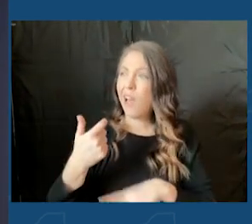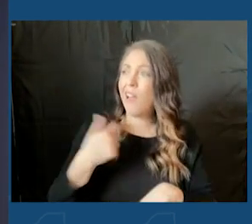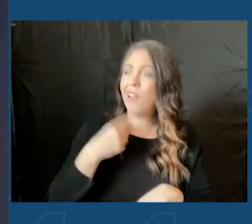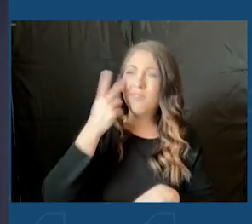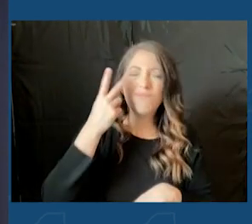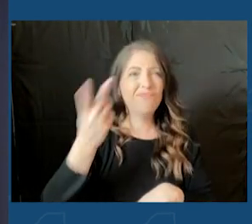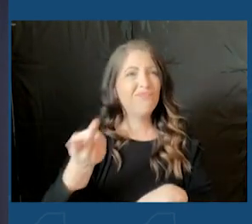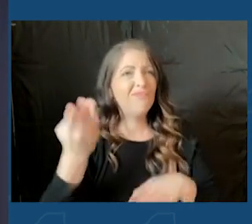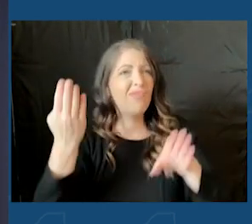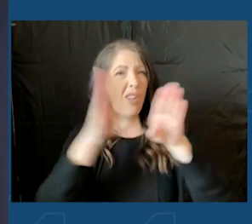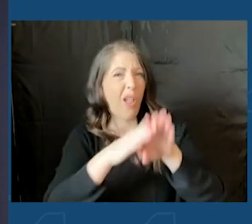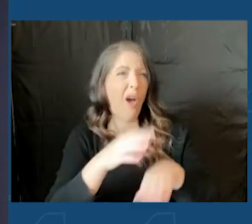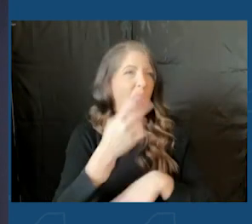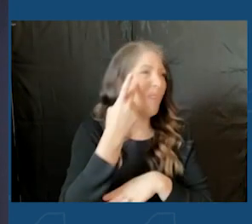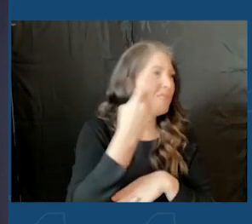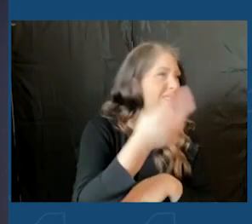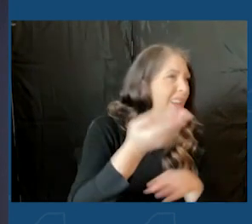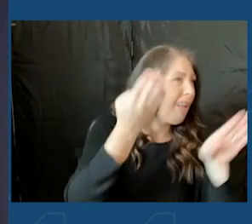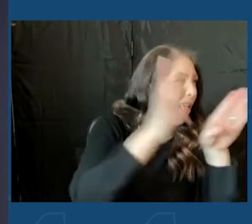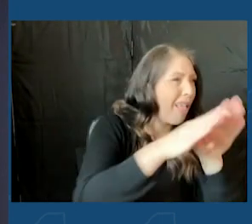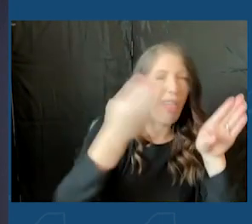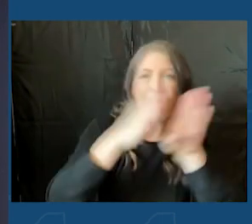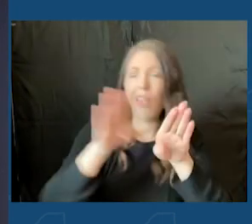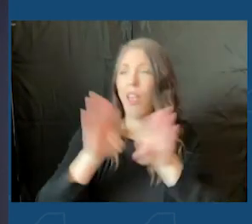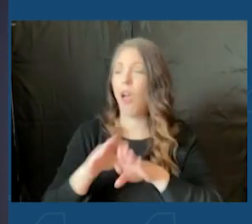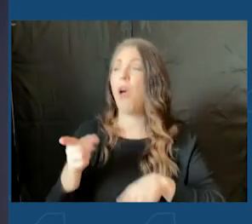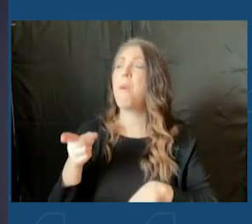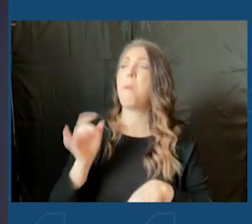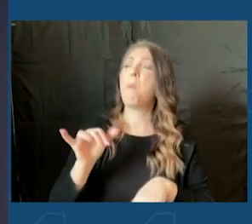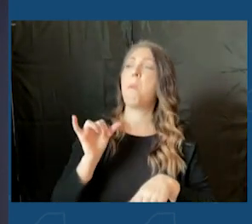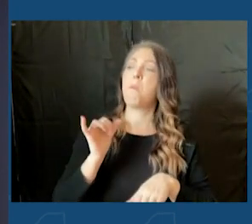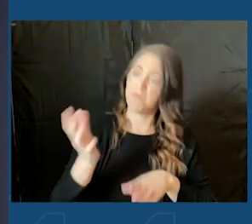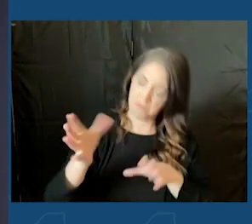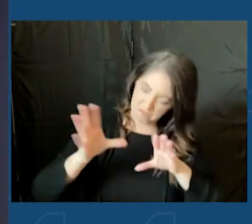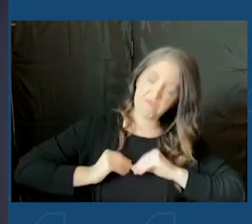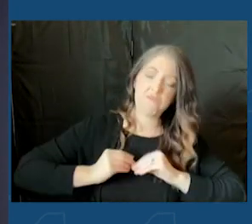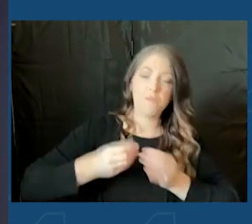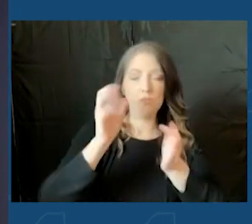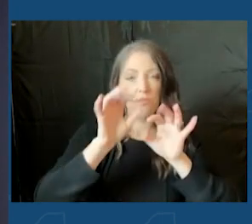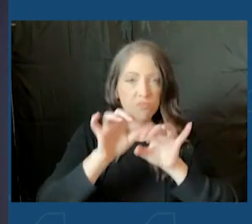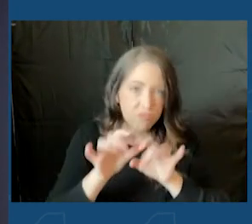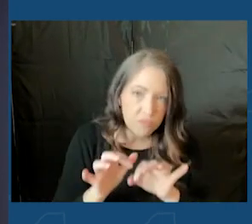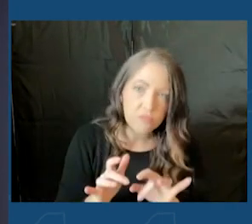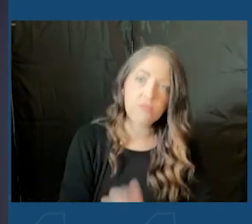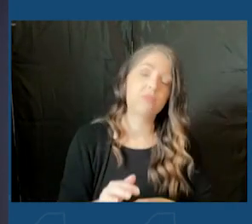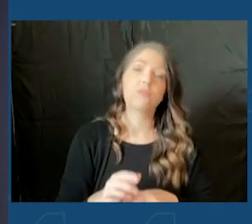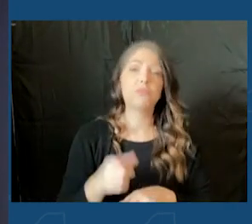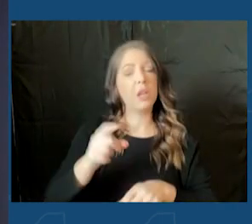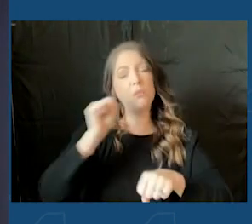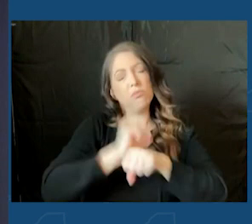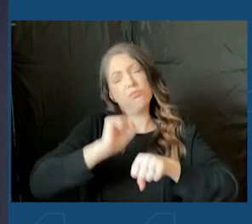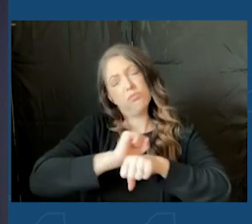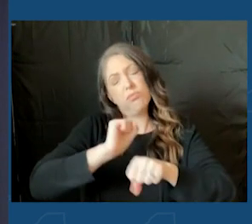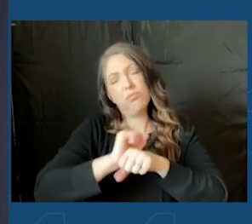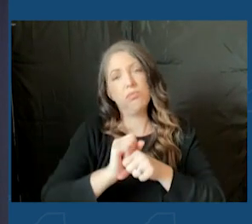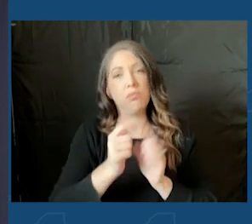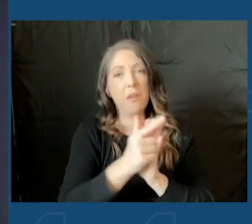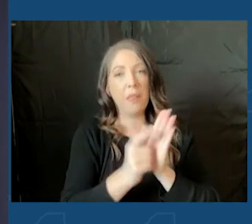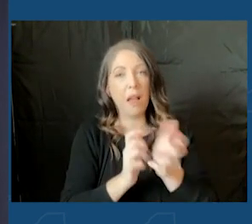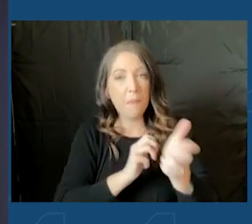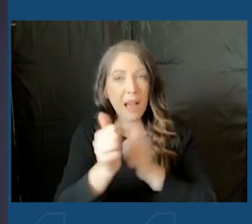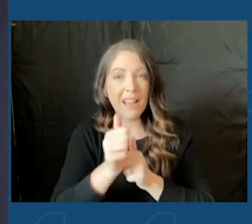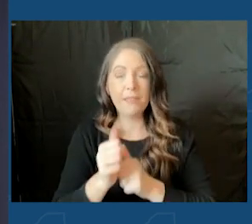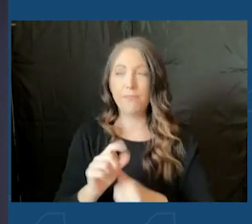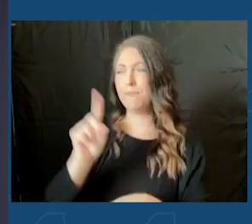he was on it, and he has worked tirelessly to get this legislation passed. It only took 16